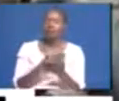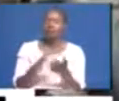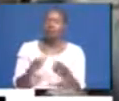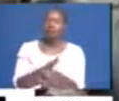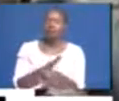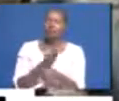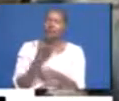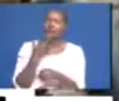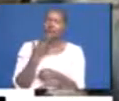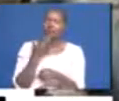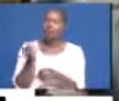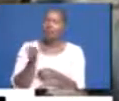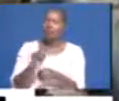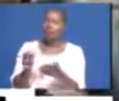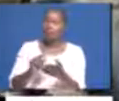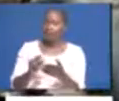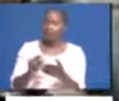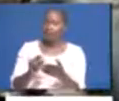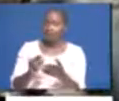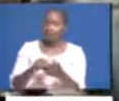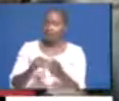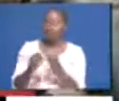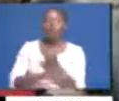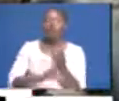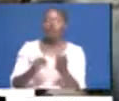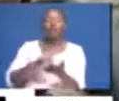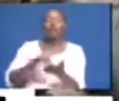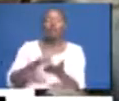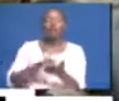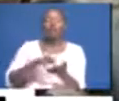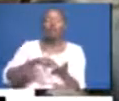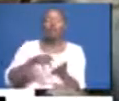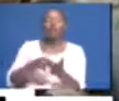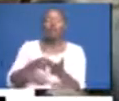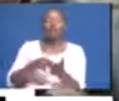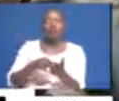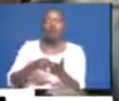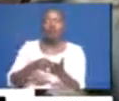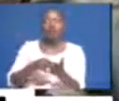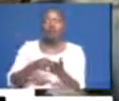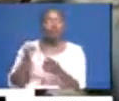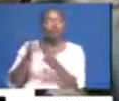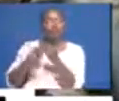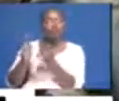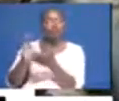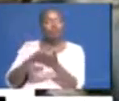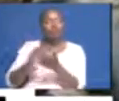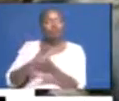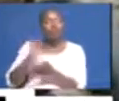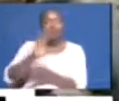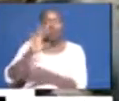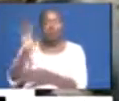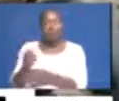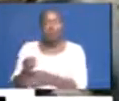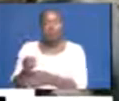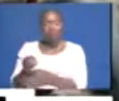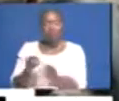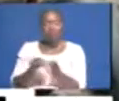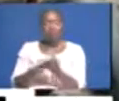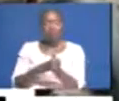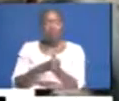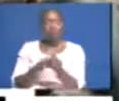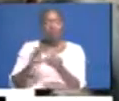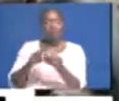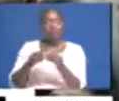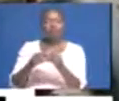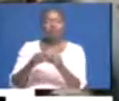popular artists in the country. He has been involved in projects to curate the traditional music of East Africa, leading to the creation of